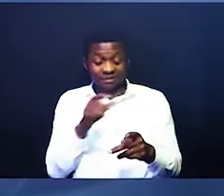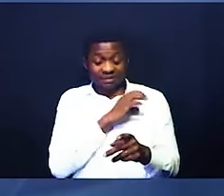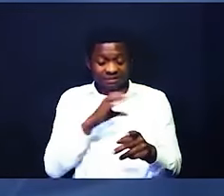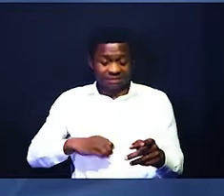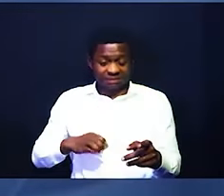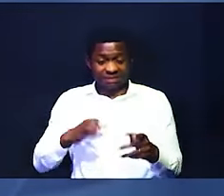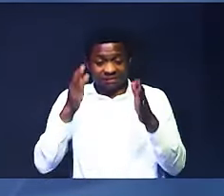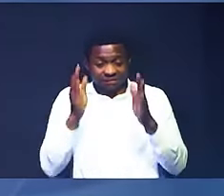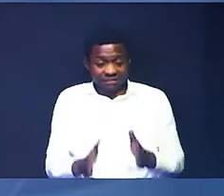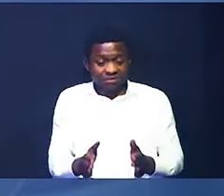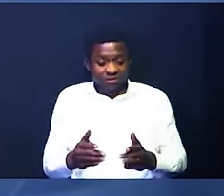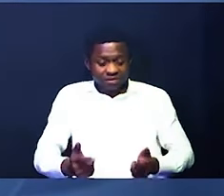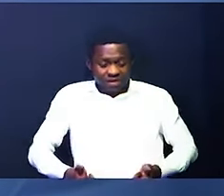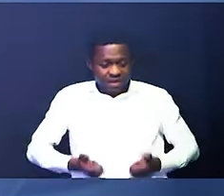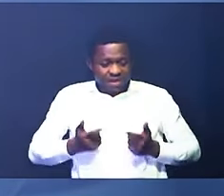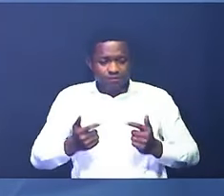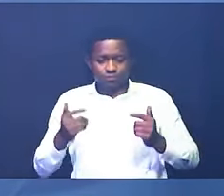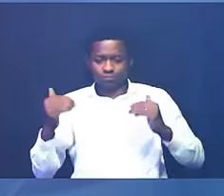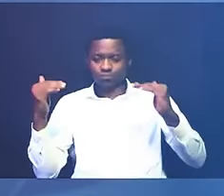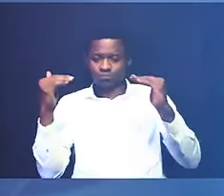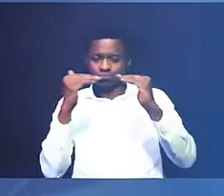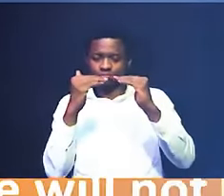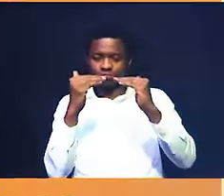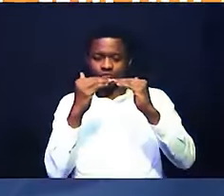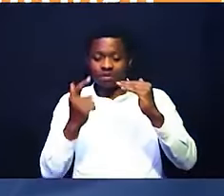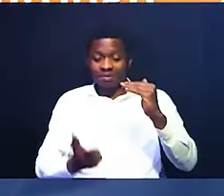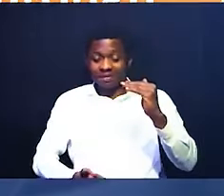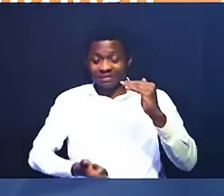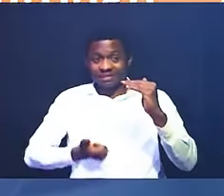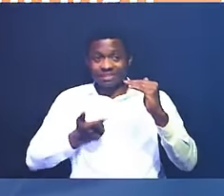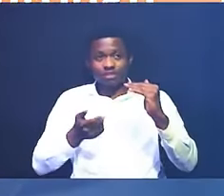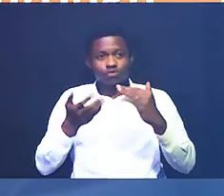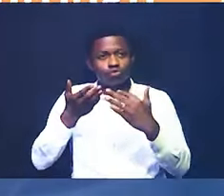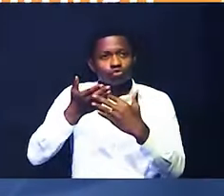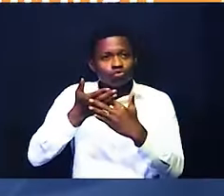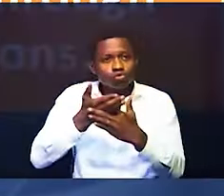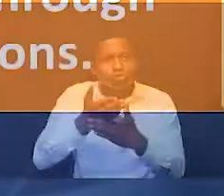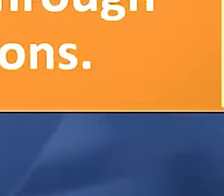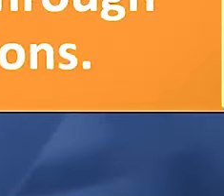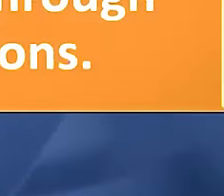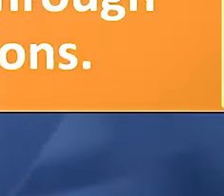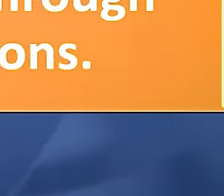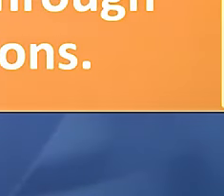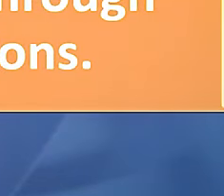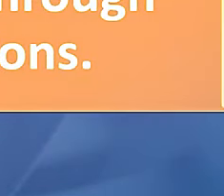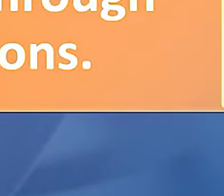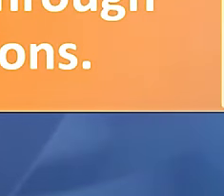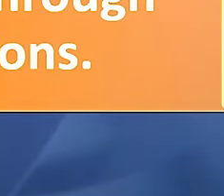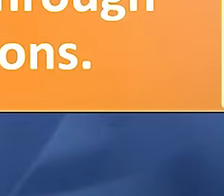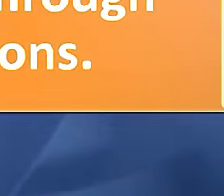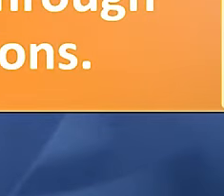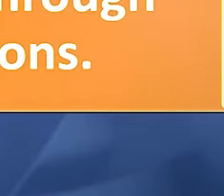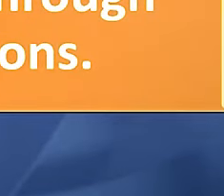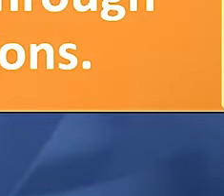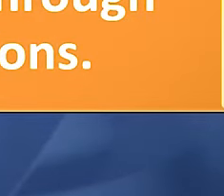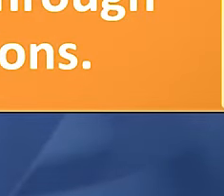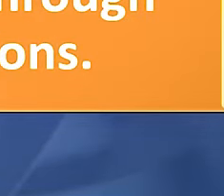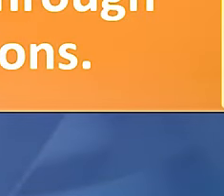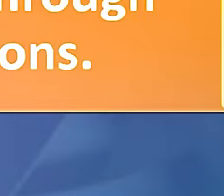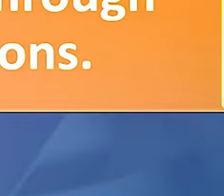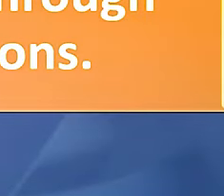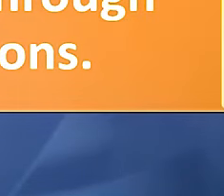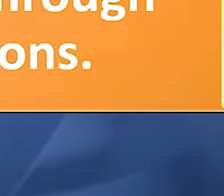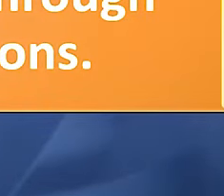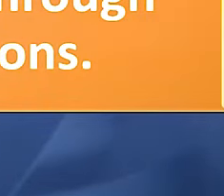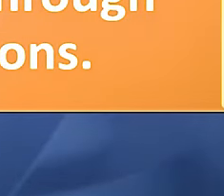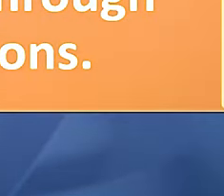must be lived through the will. Not through mere emotions. Now we know enya no kasa keke.